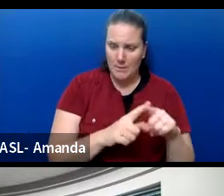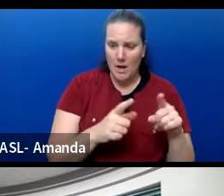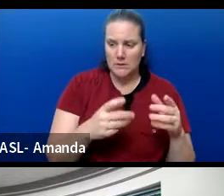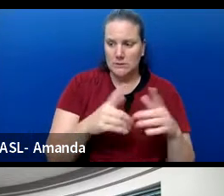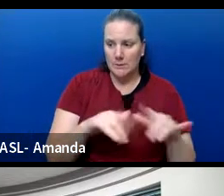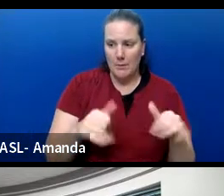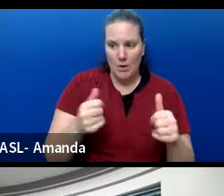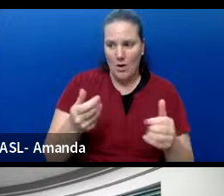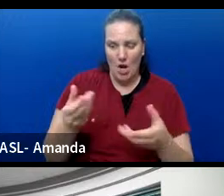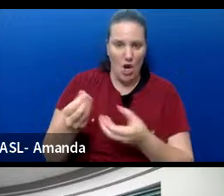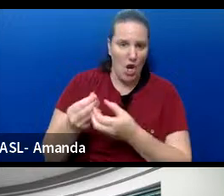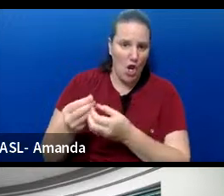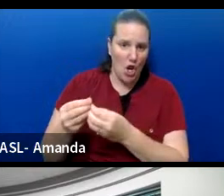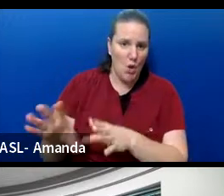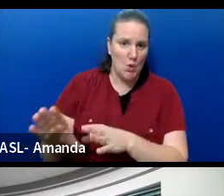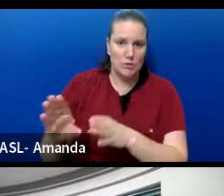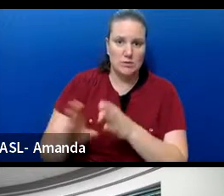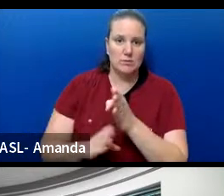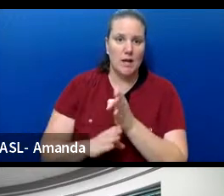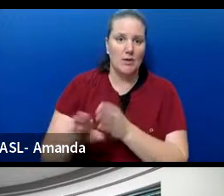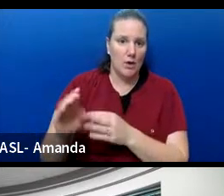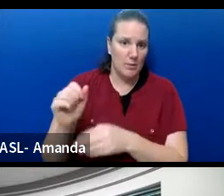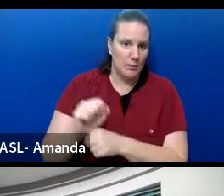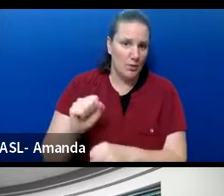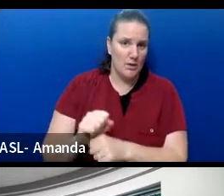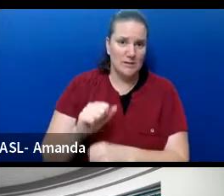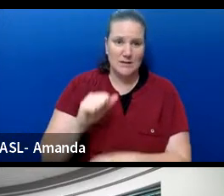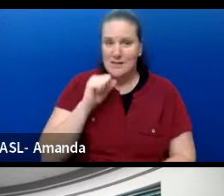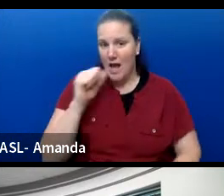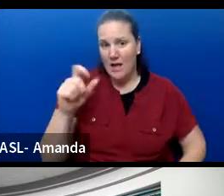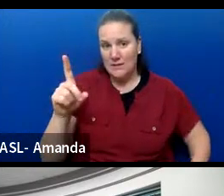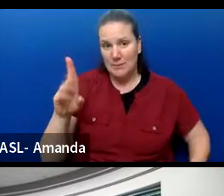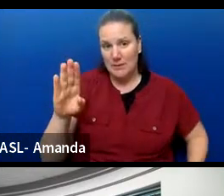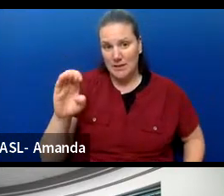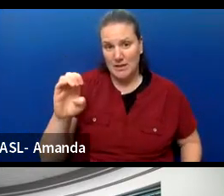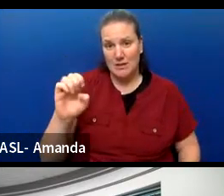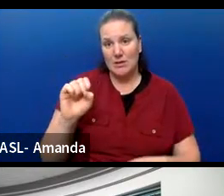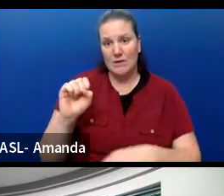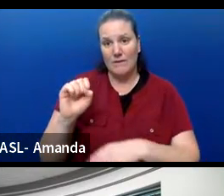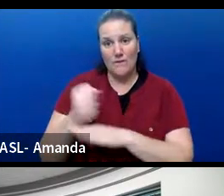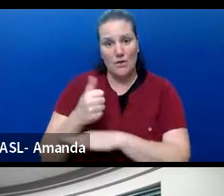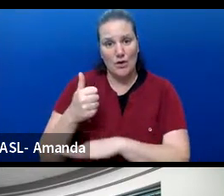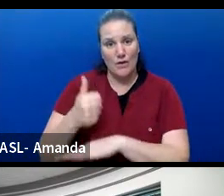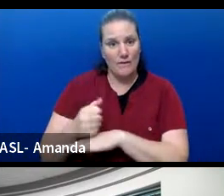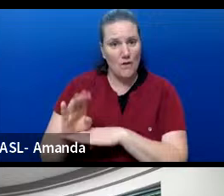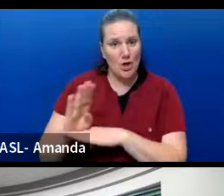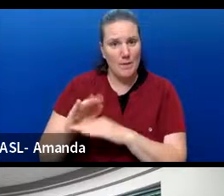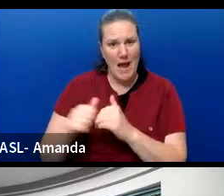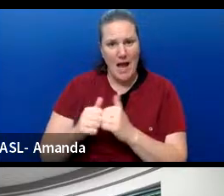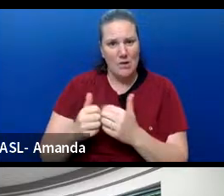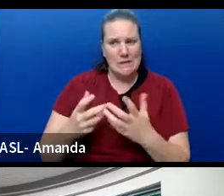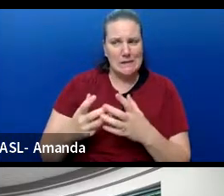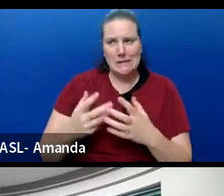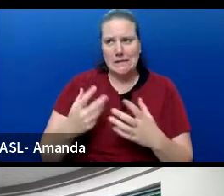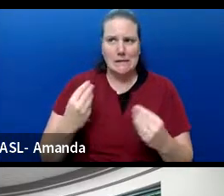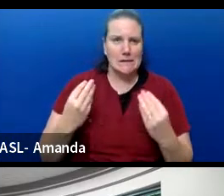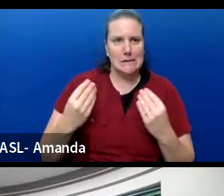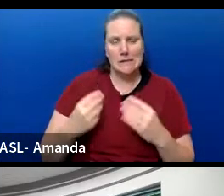lose the minority employees in the non-DBE firms. How do we, have you wrestled with that? We